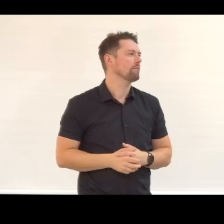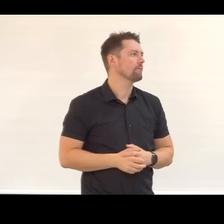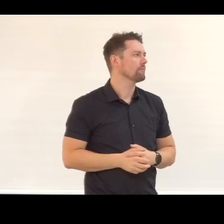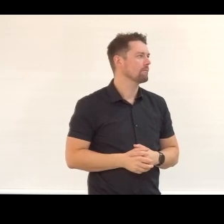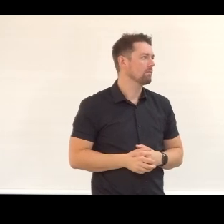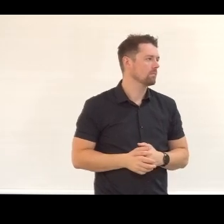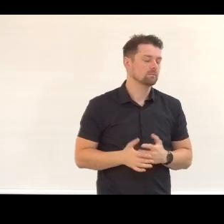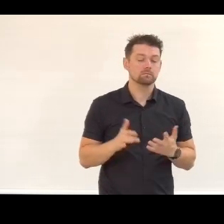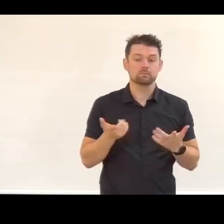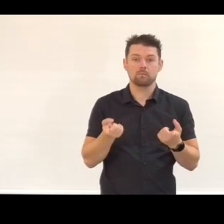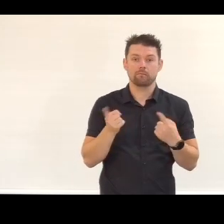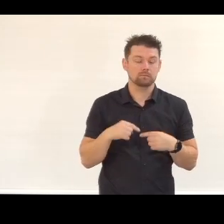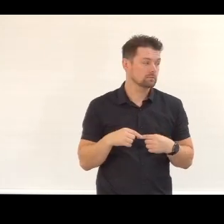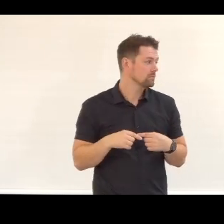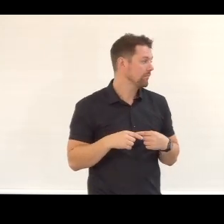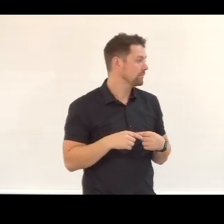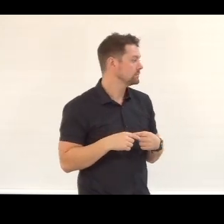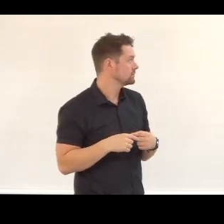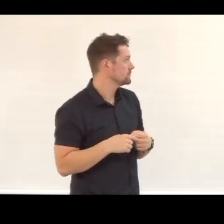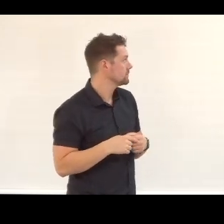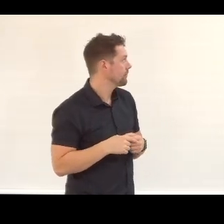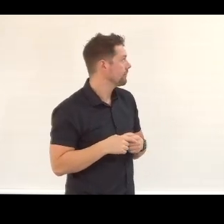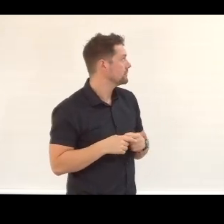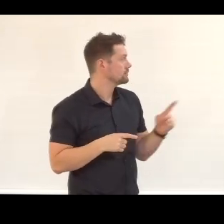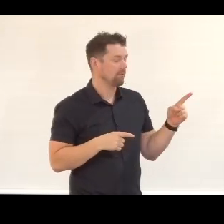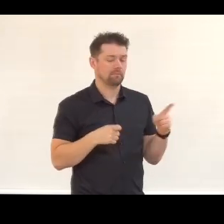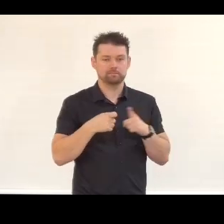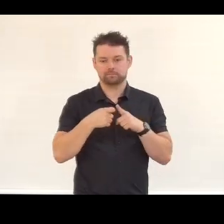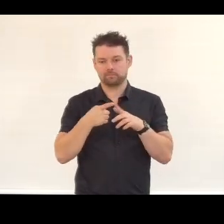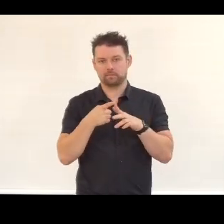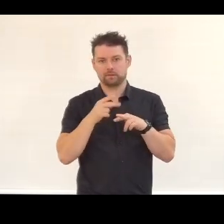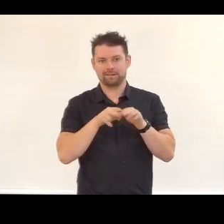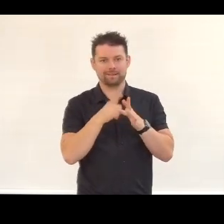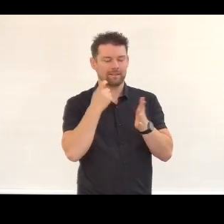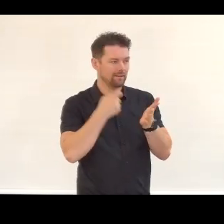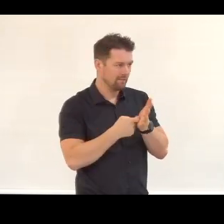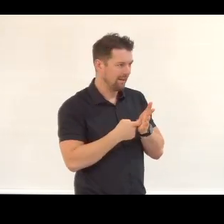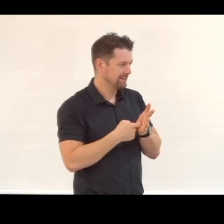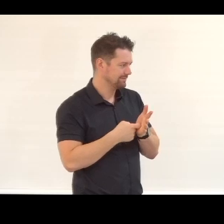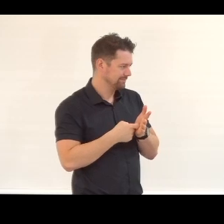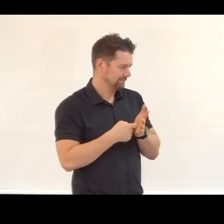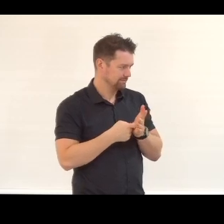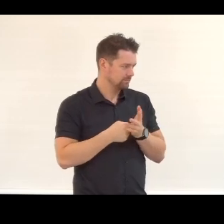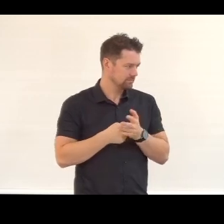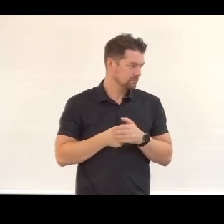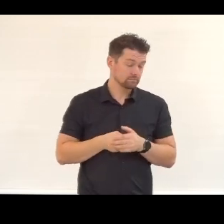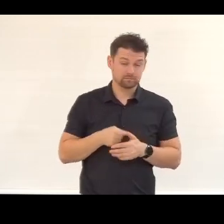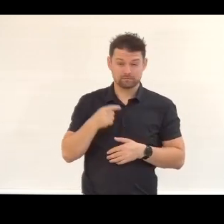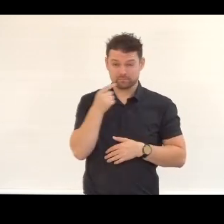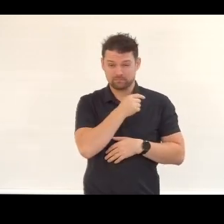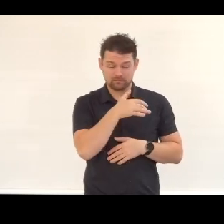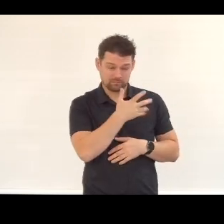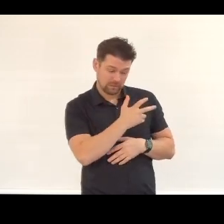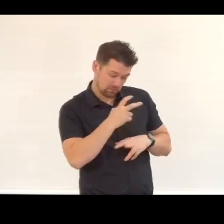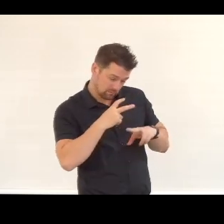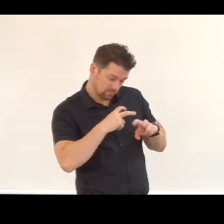And there was also the kefir experiment. So Katie is working for NASA Ames, and she tested how